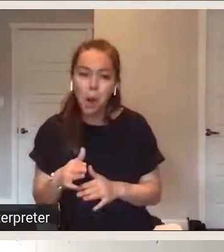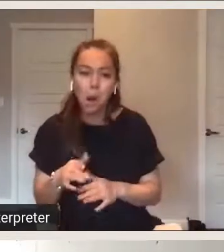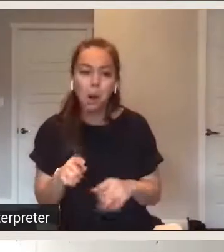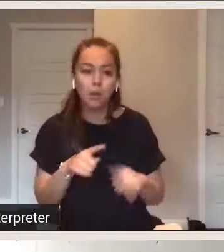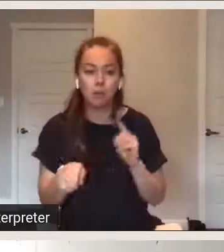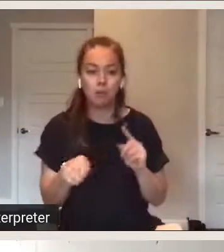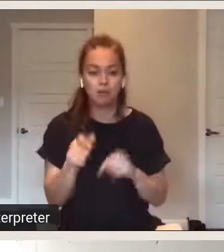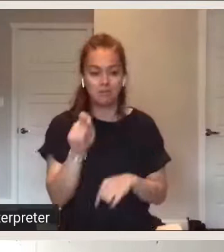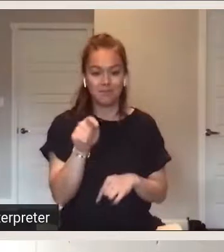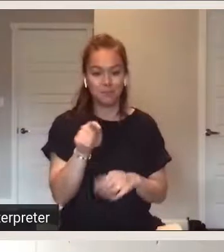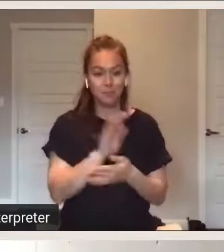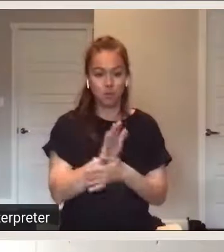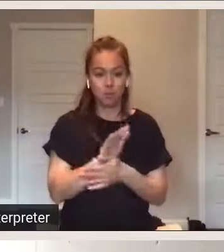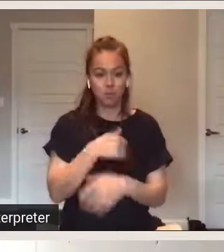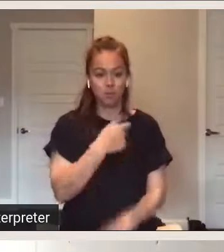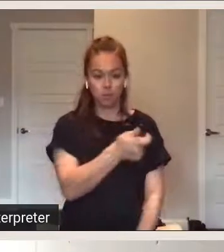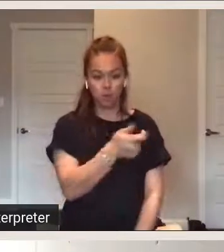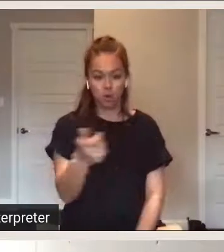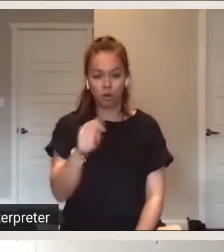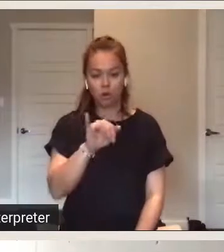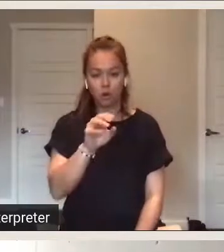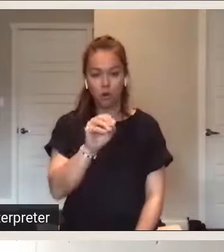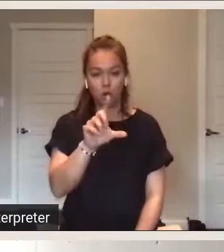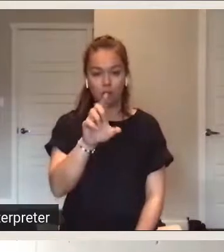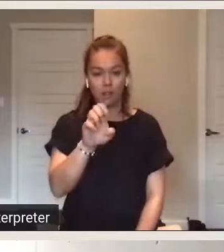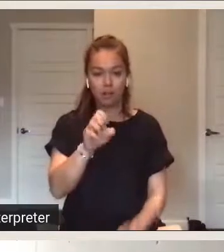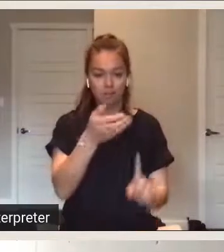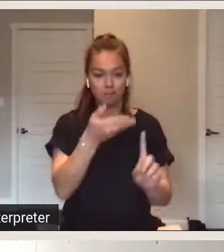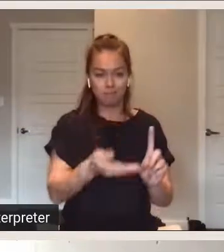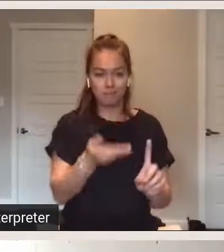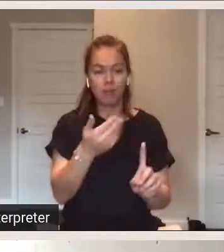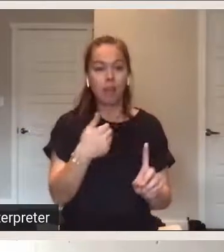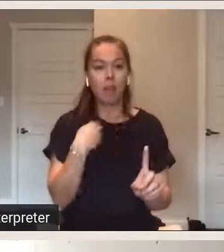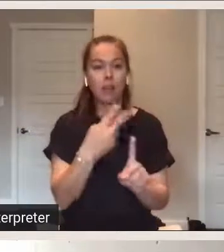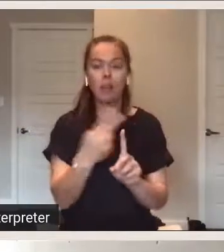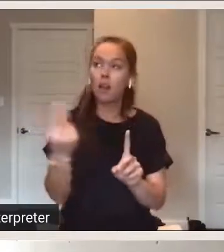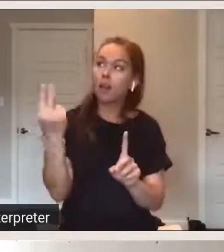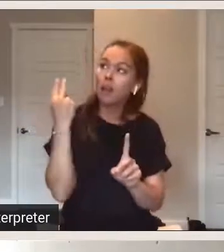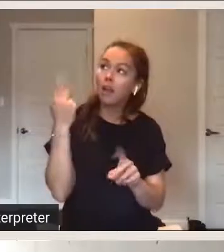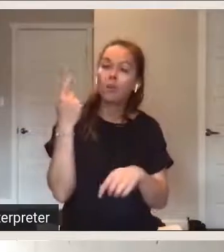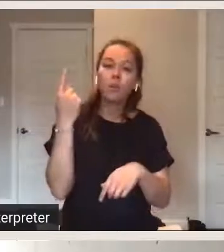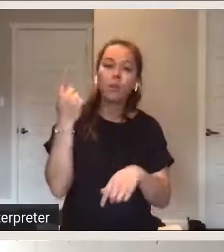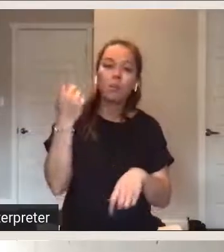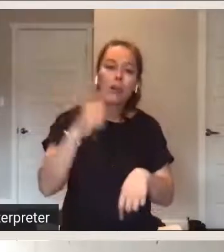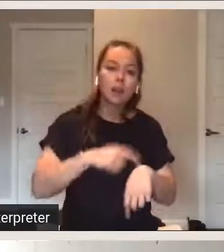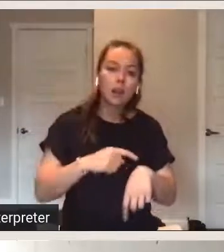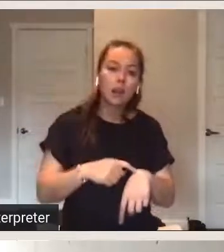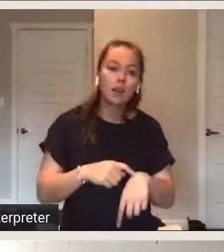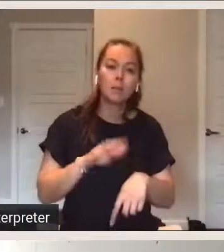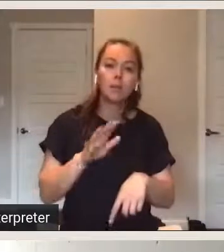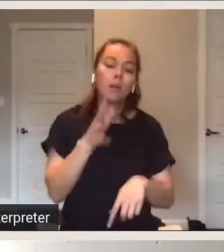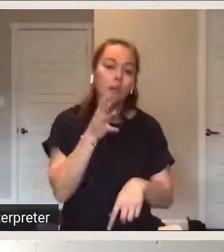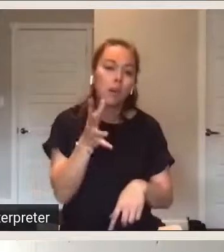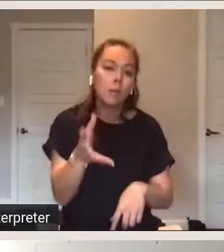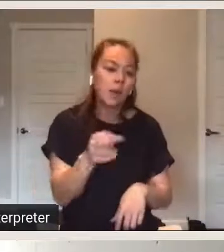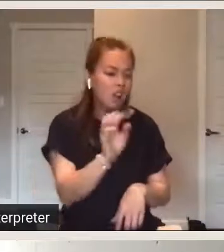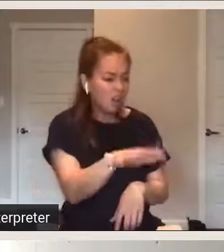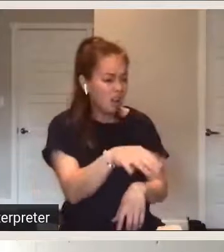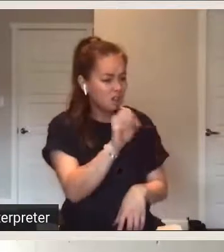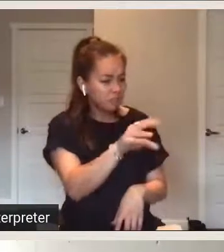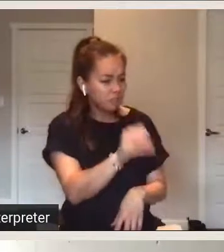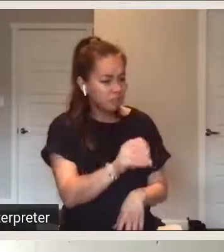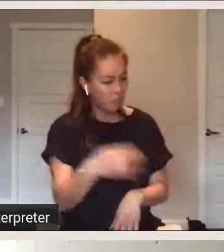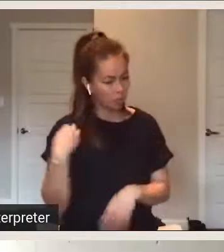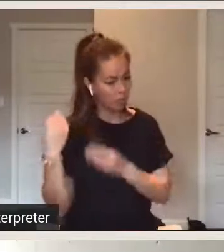like she has these flashbacks of, you know, that one time, you know, her grandma, her Lola is telling her what these traditions are.